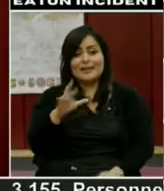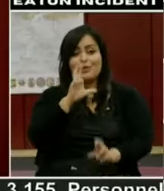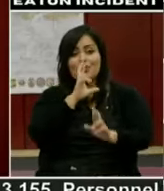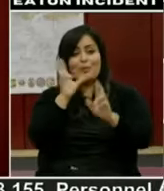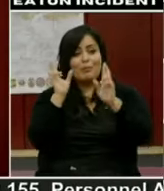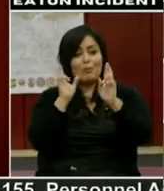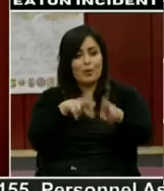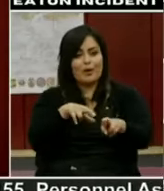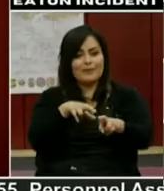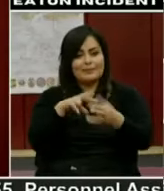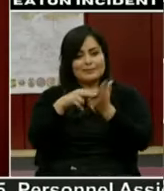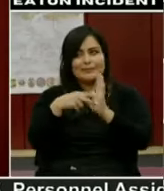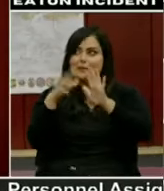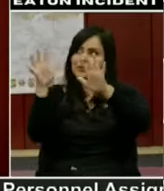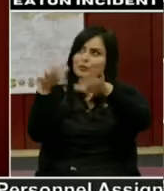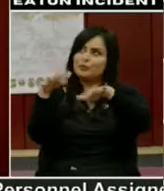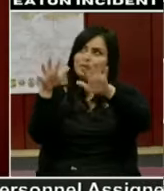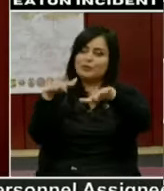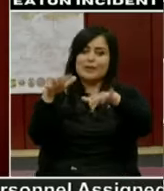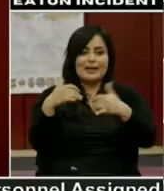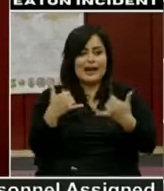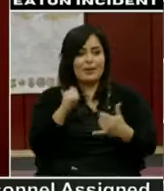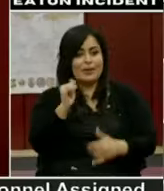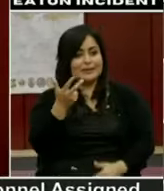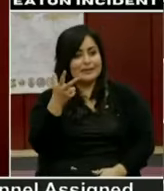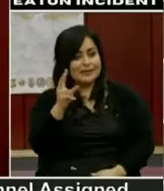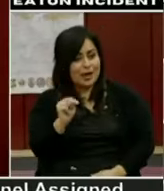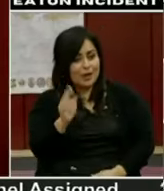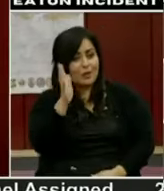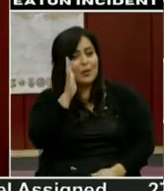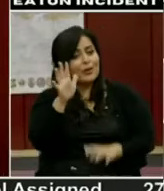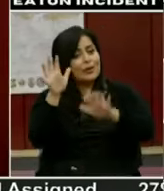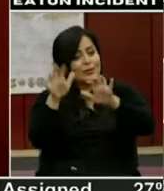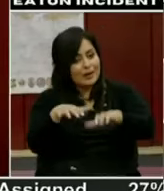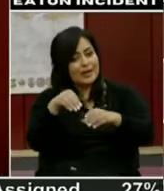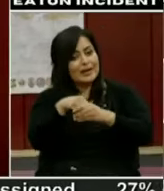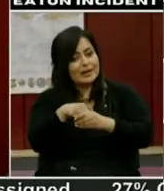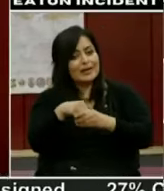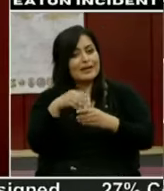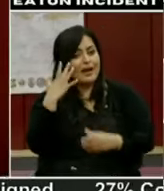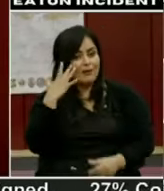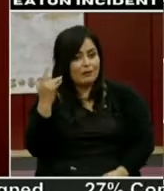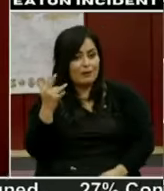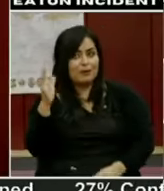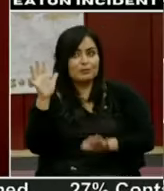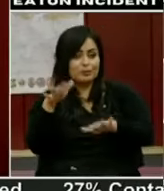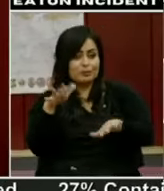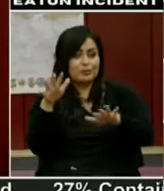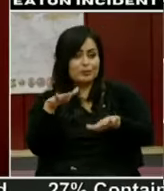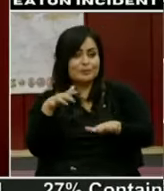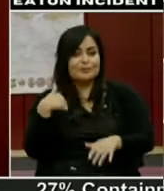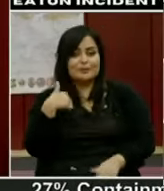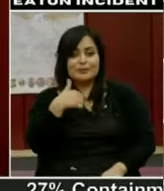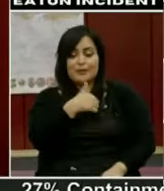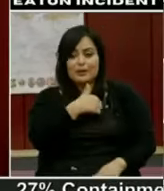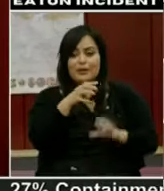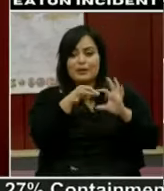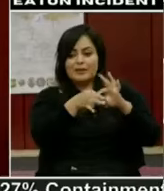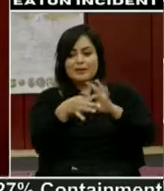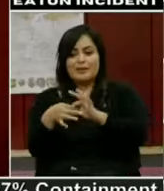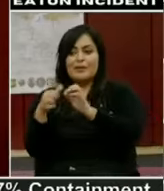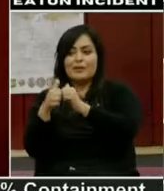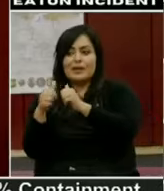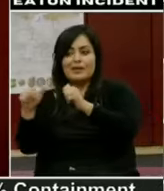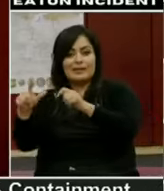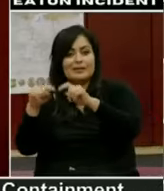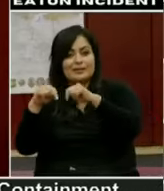when the rains do come. It is January. We will get rains at some point here in California. And so we are working on a hydrology report, and they're